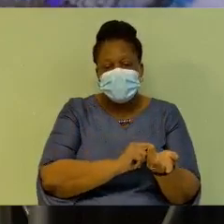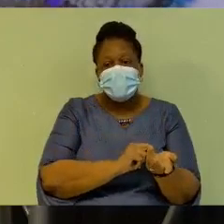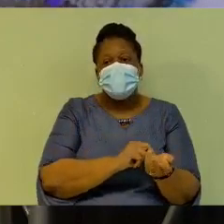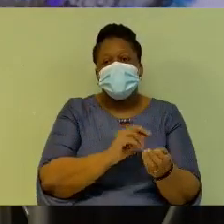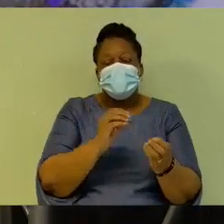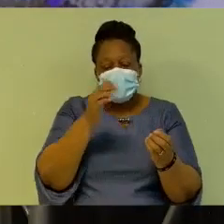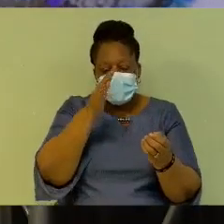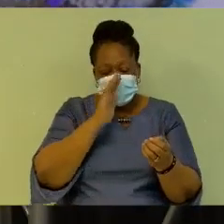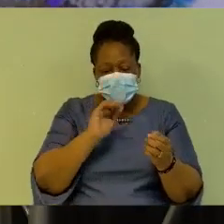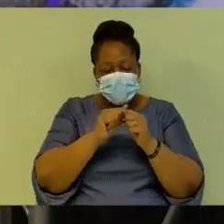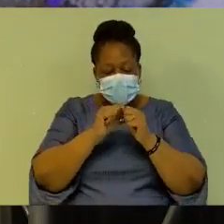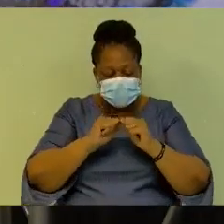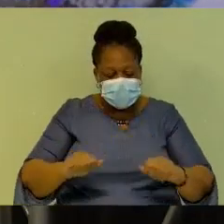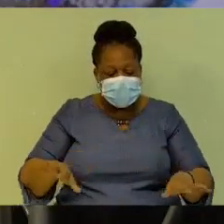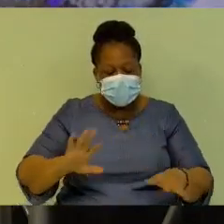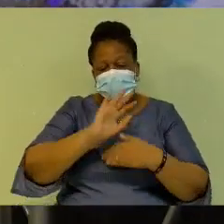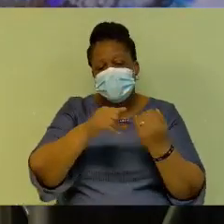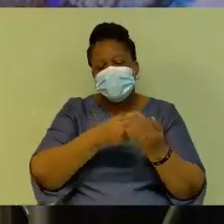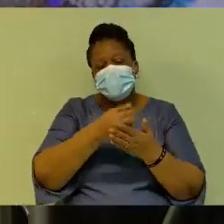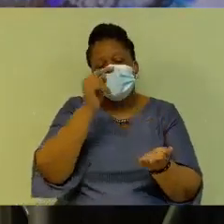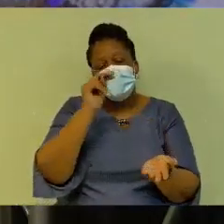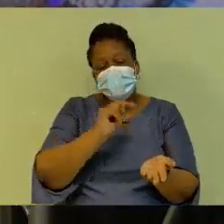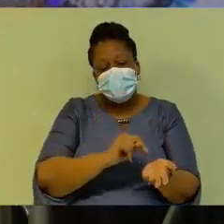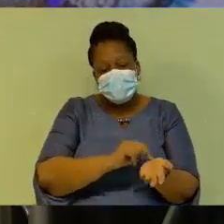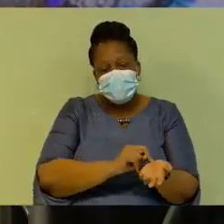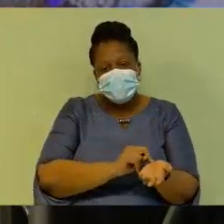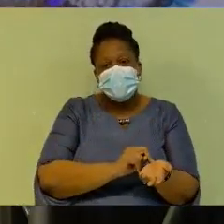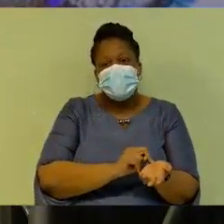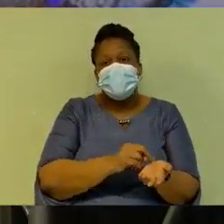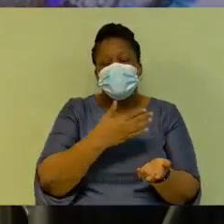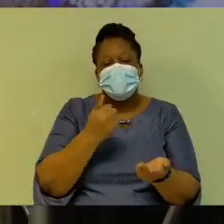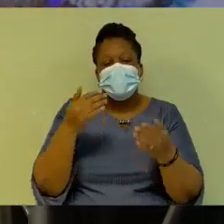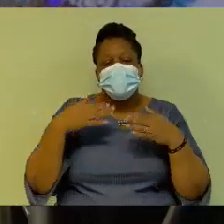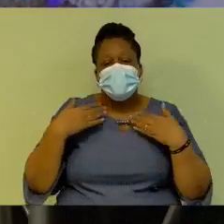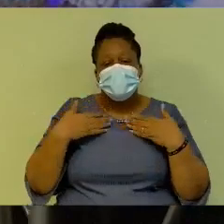abundantly. Happy Nurses Day from a nurse who cares.